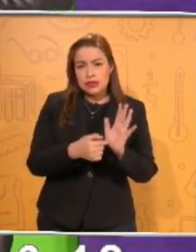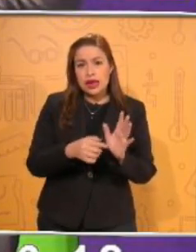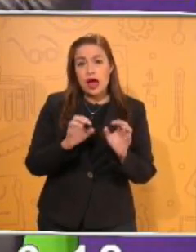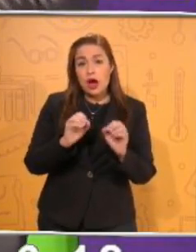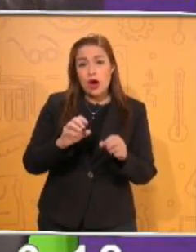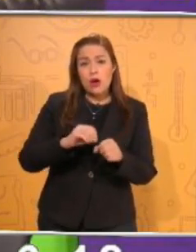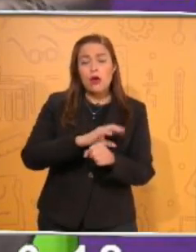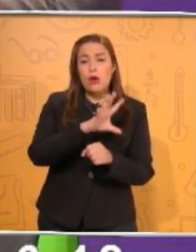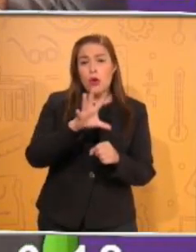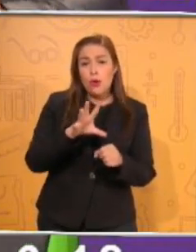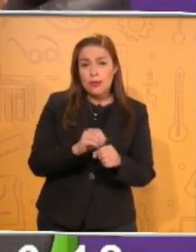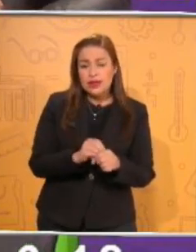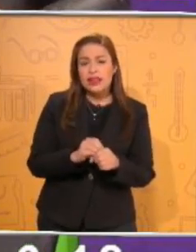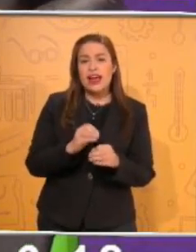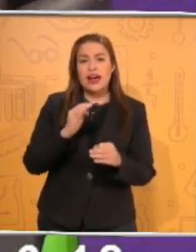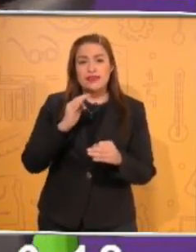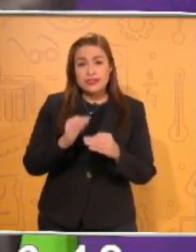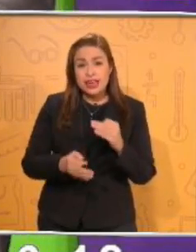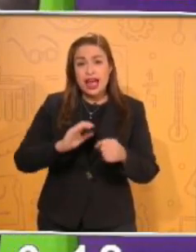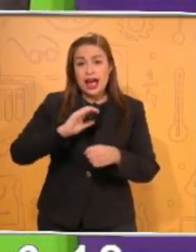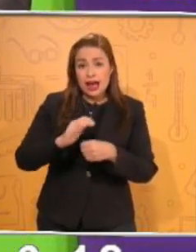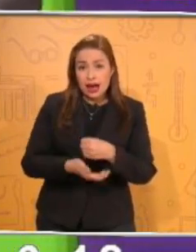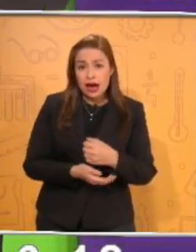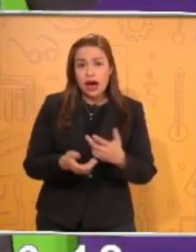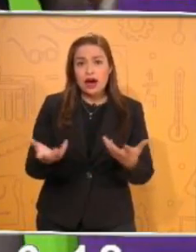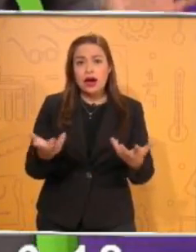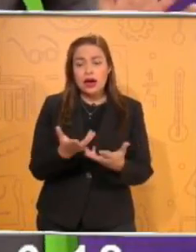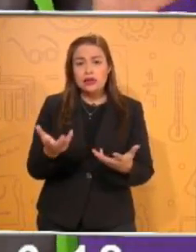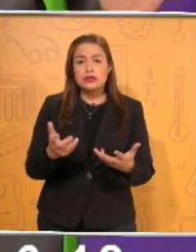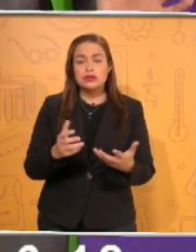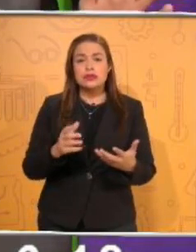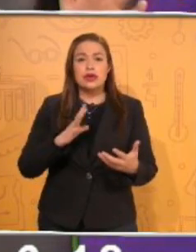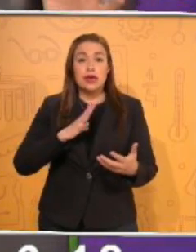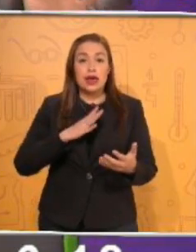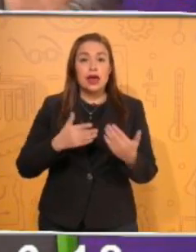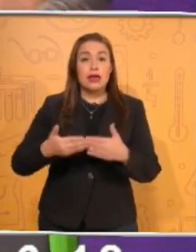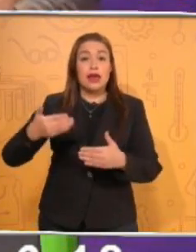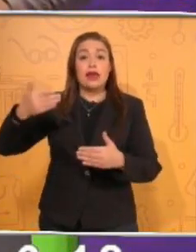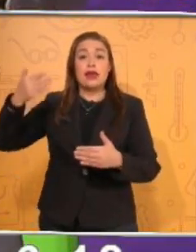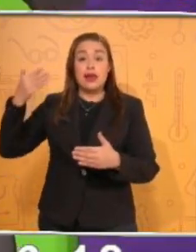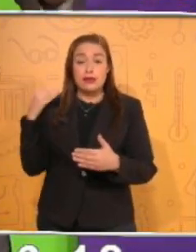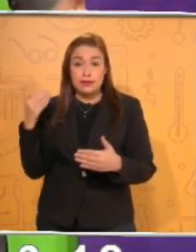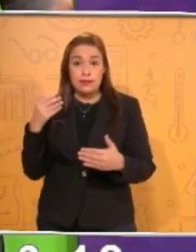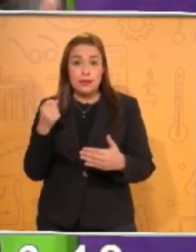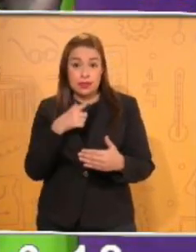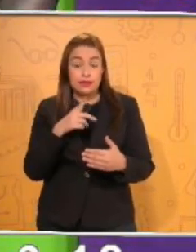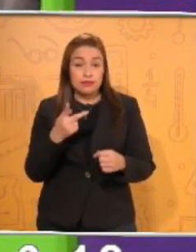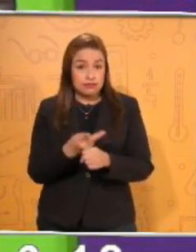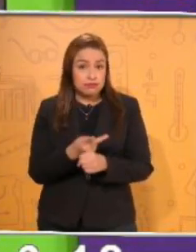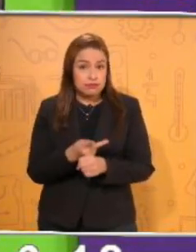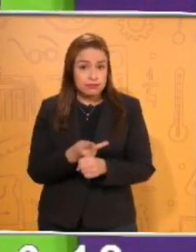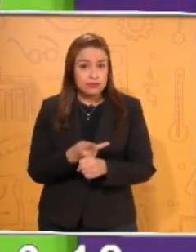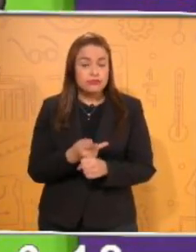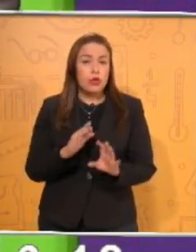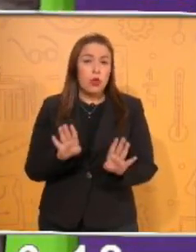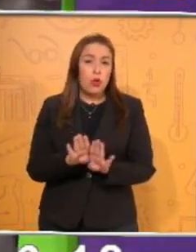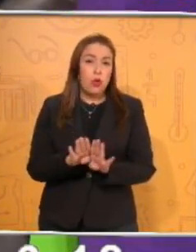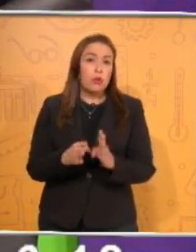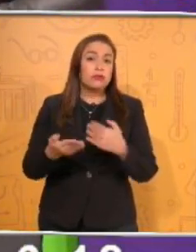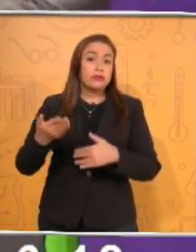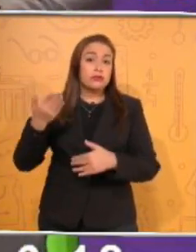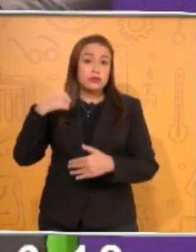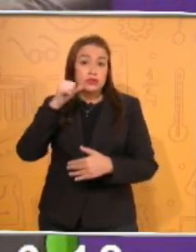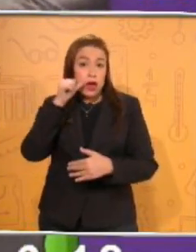completed, finished actions in a past moment, like yesterday, like last month,